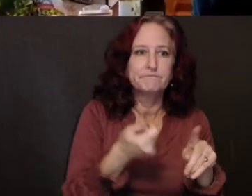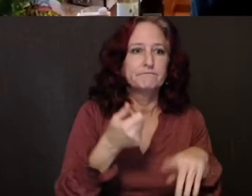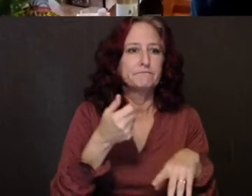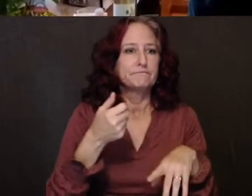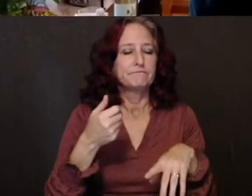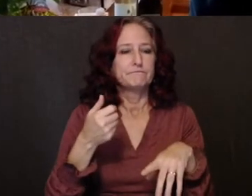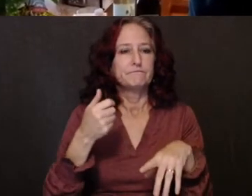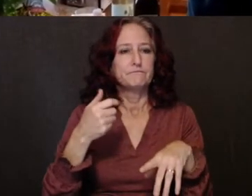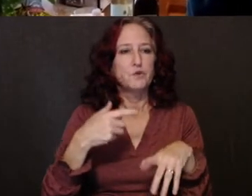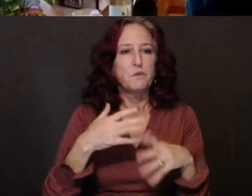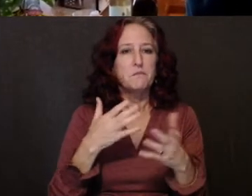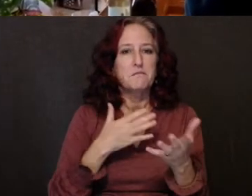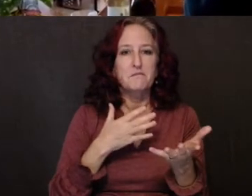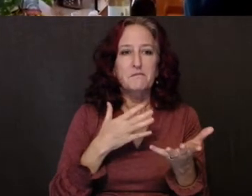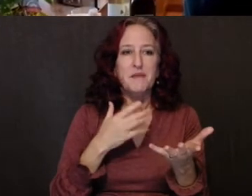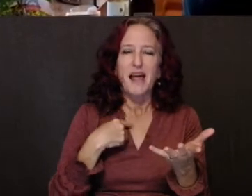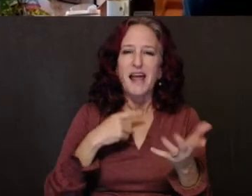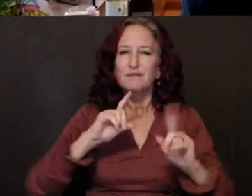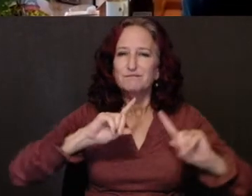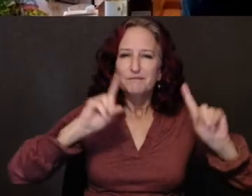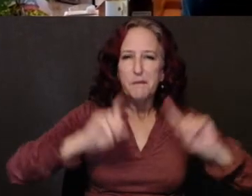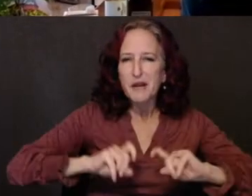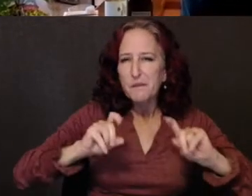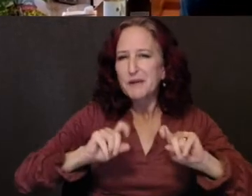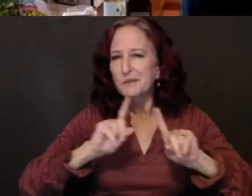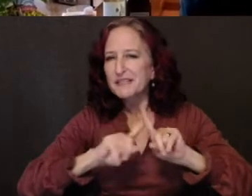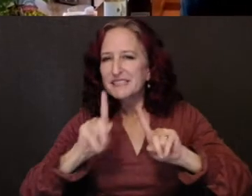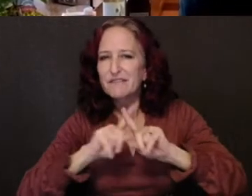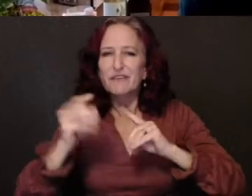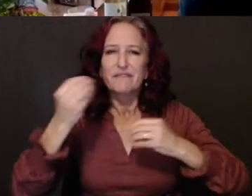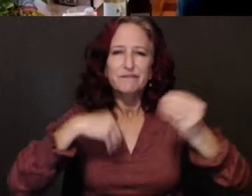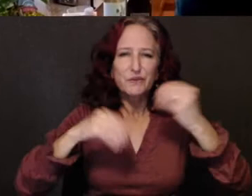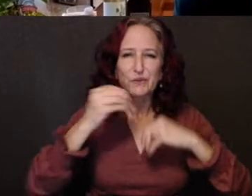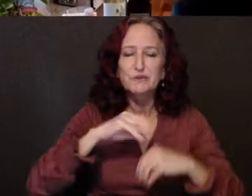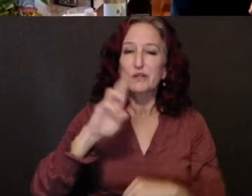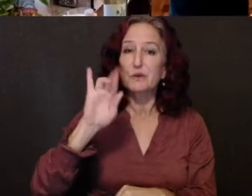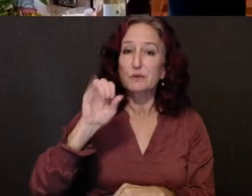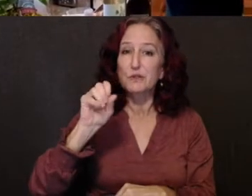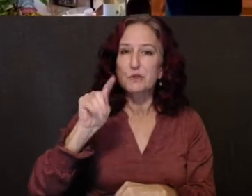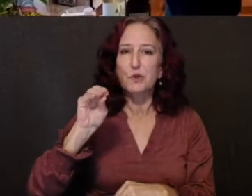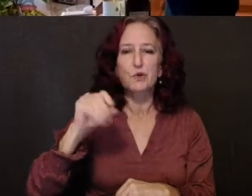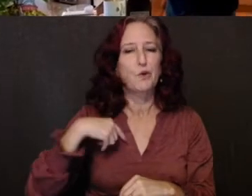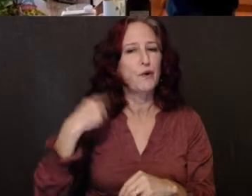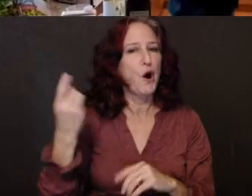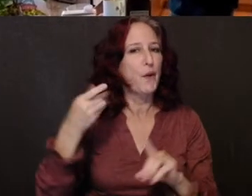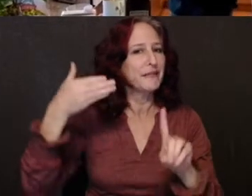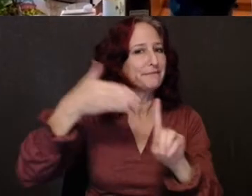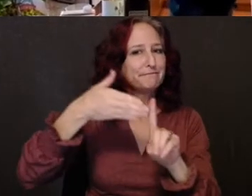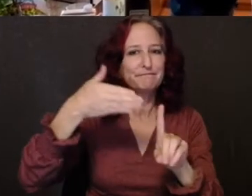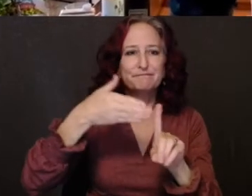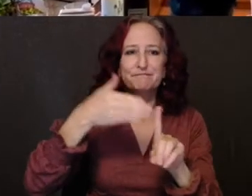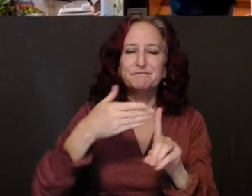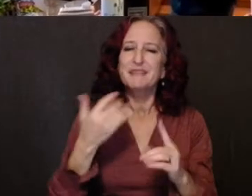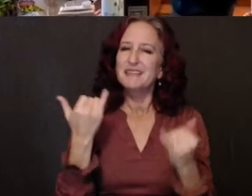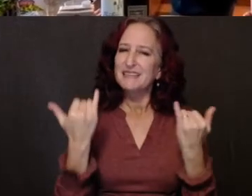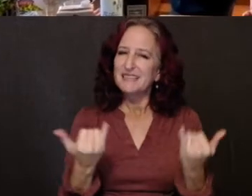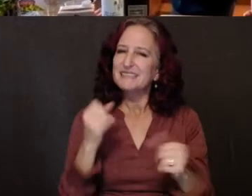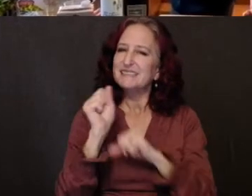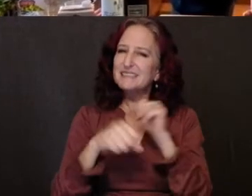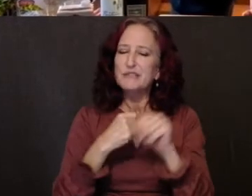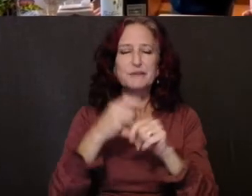fend for myself. There wasn't a lot of vegetarian options, especially in Waterloo, Iowa, and places like that. So